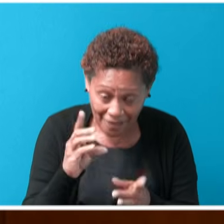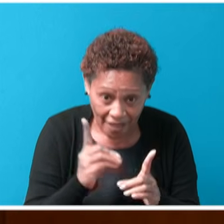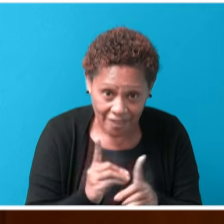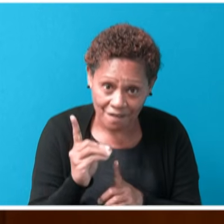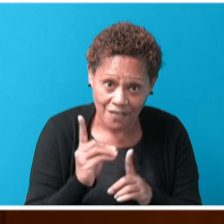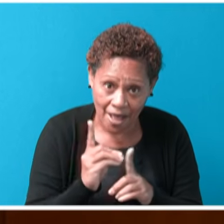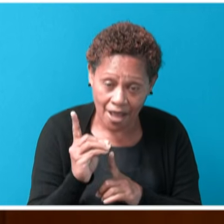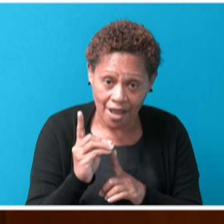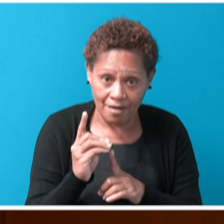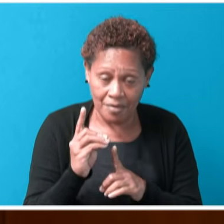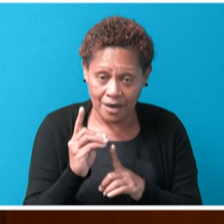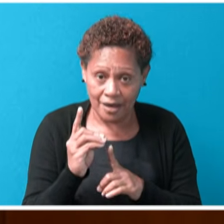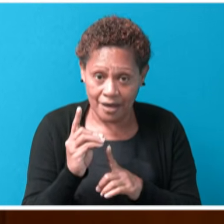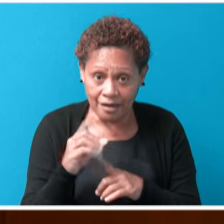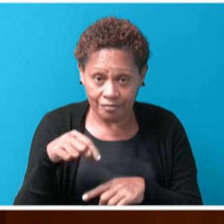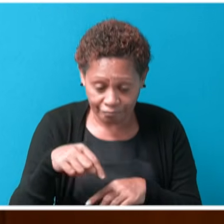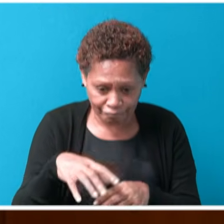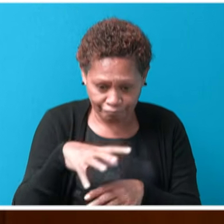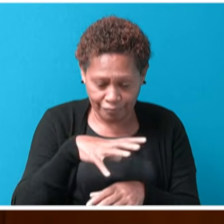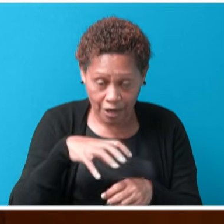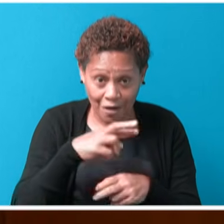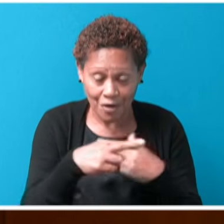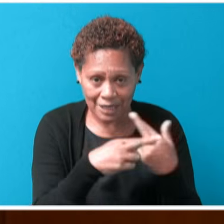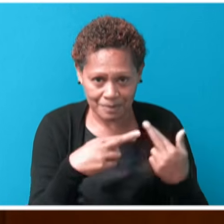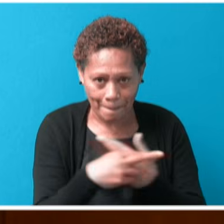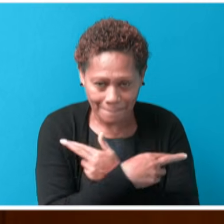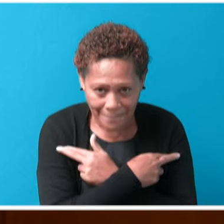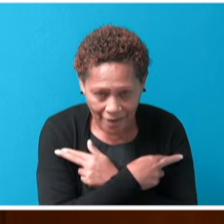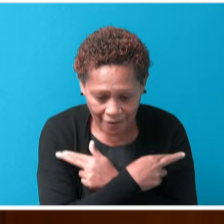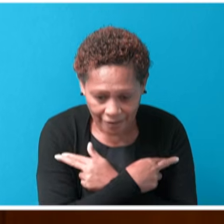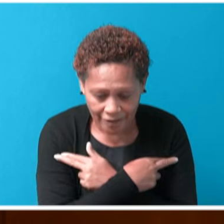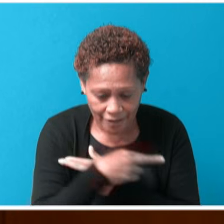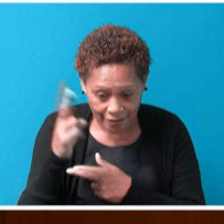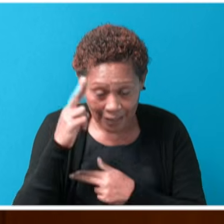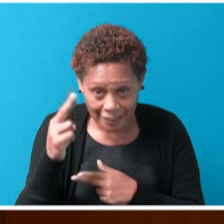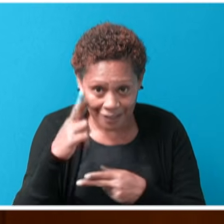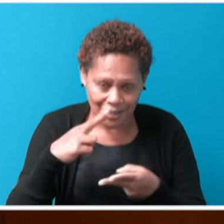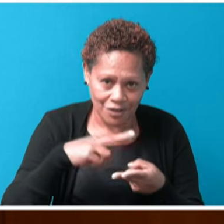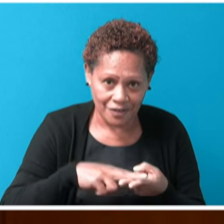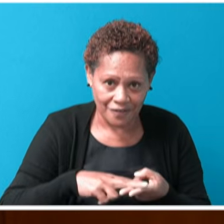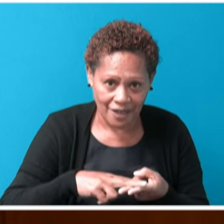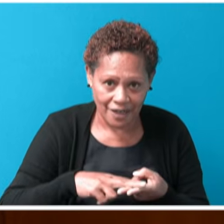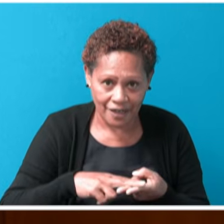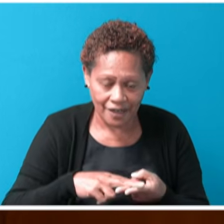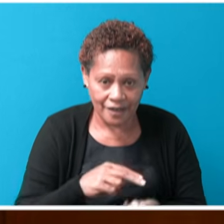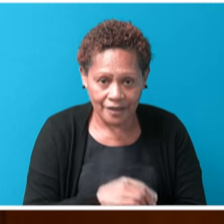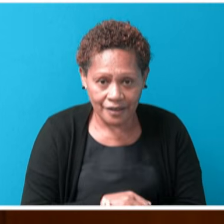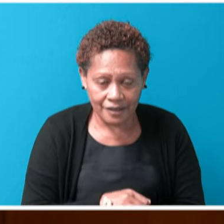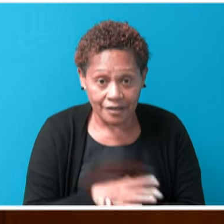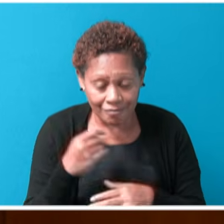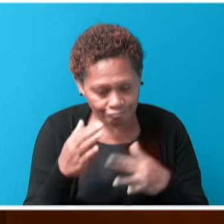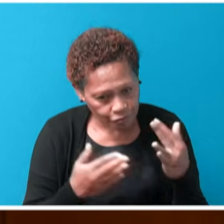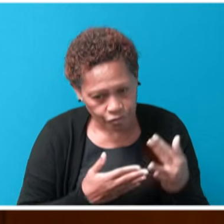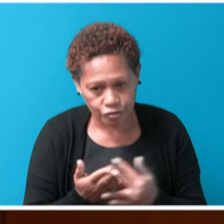development is equitable, culturally respectful, and nationally unifying. Through strengthened